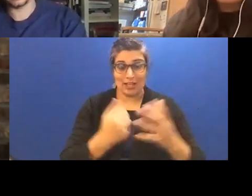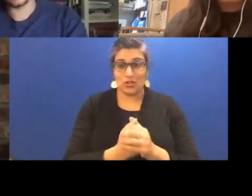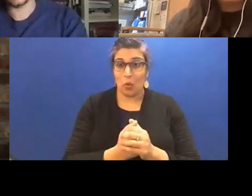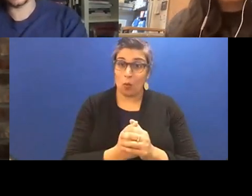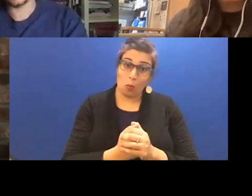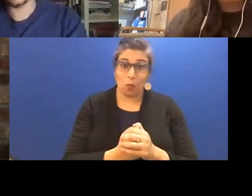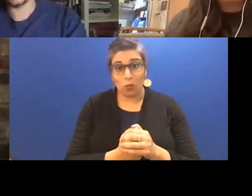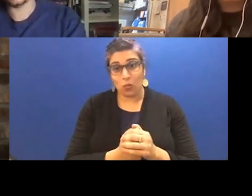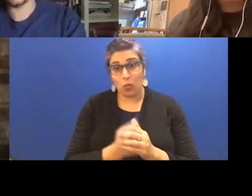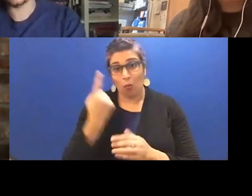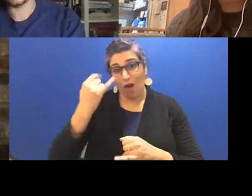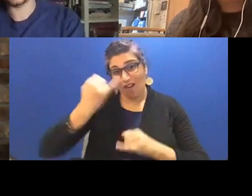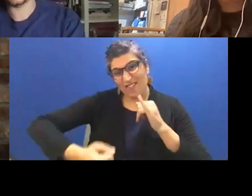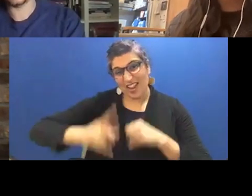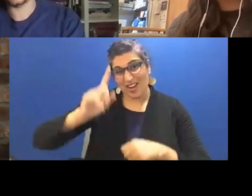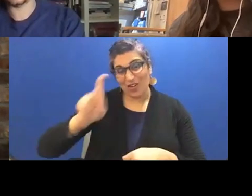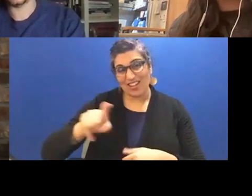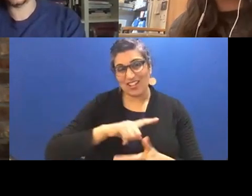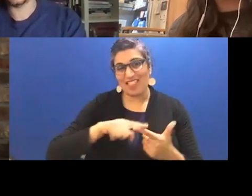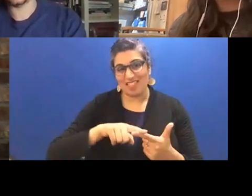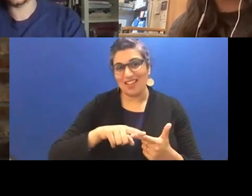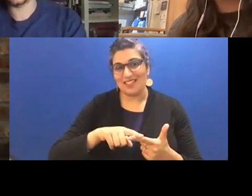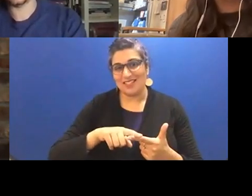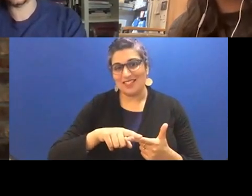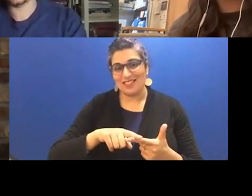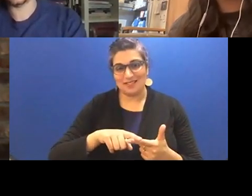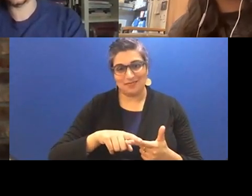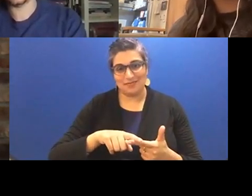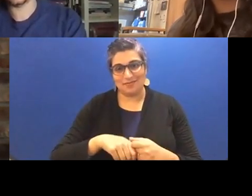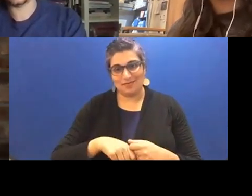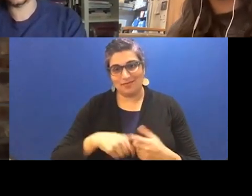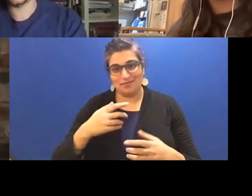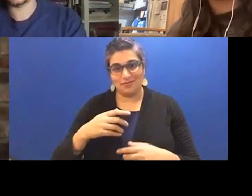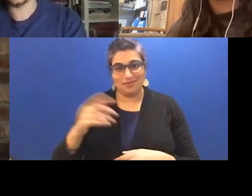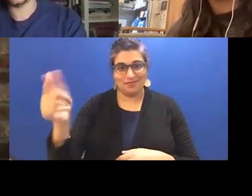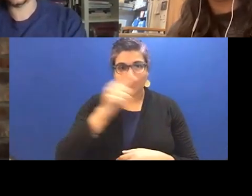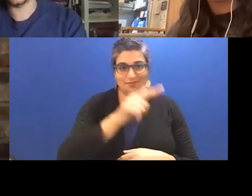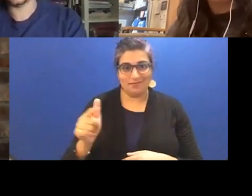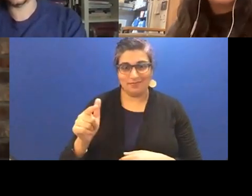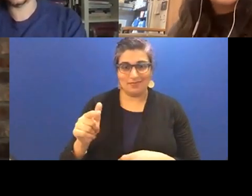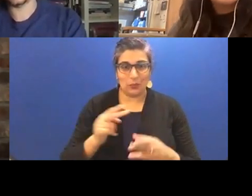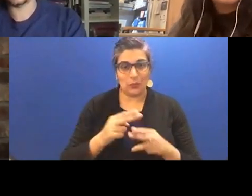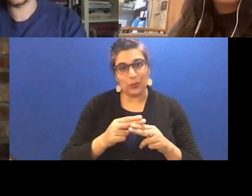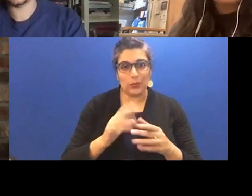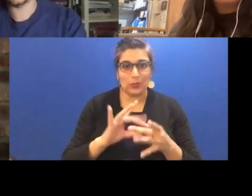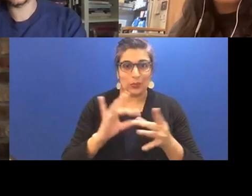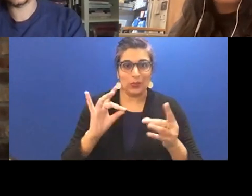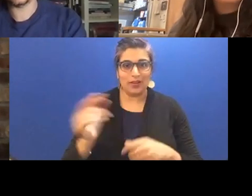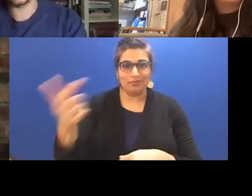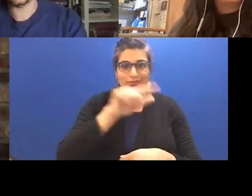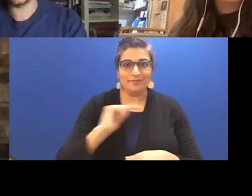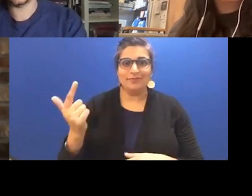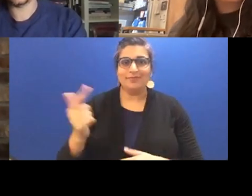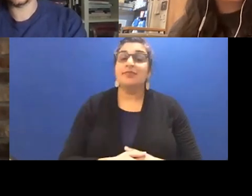So I have one final question and we'll just do a little, you know, bloops, like, you know, coming around.